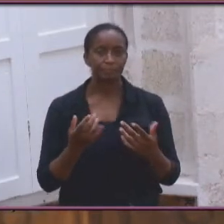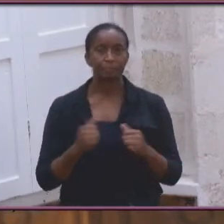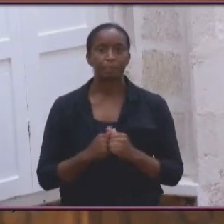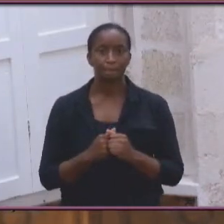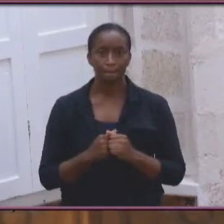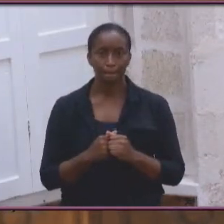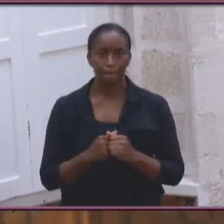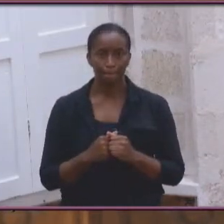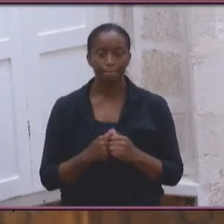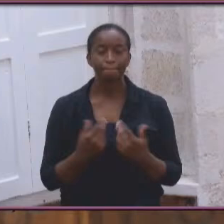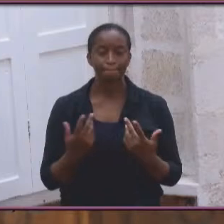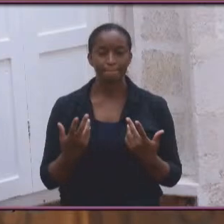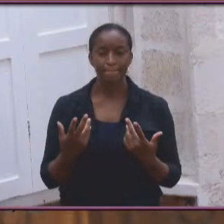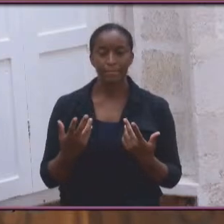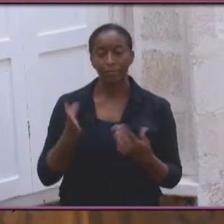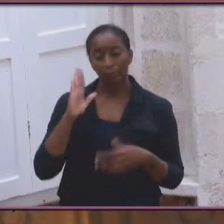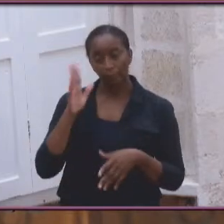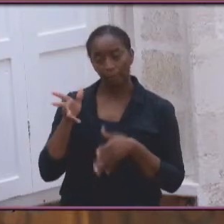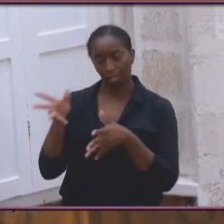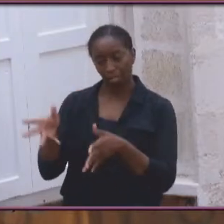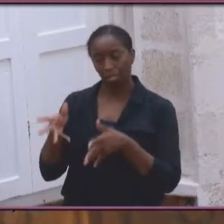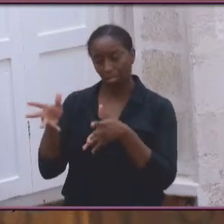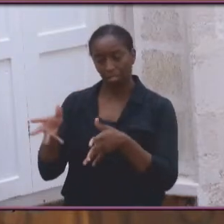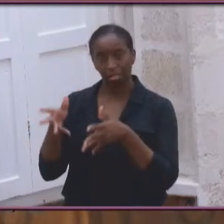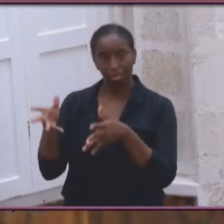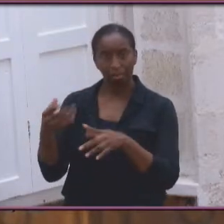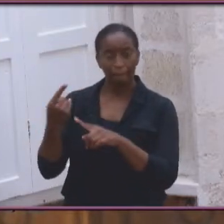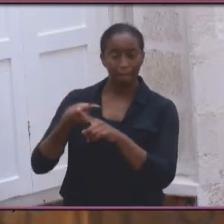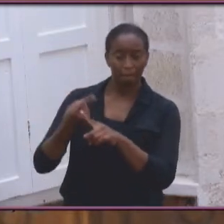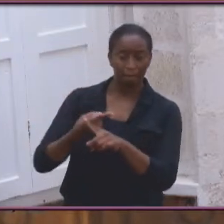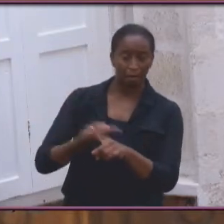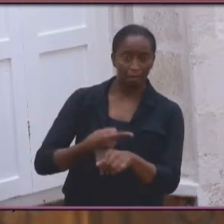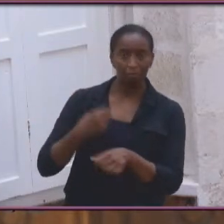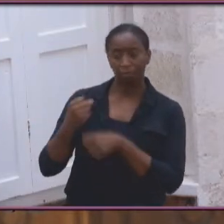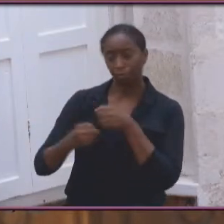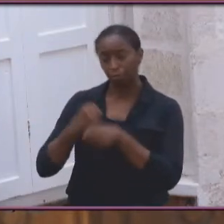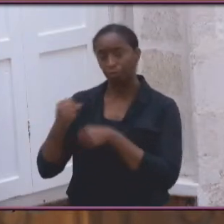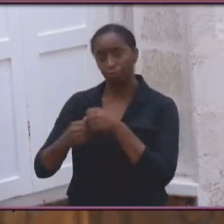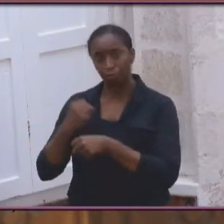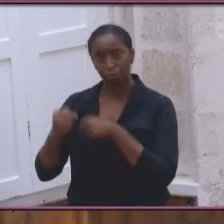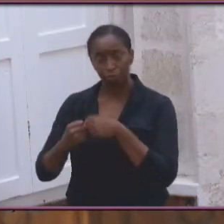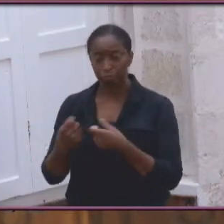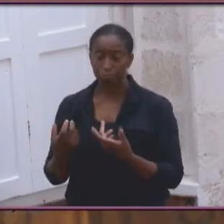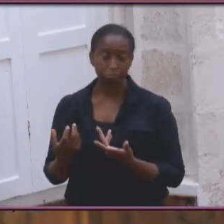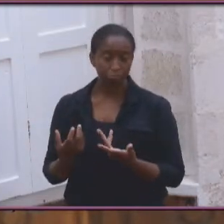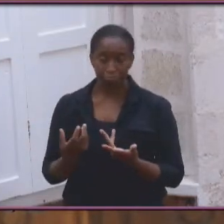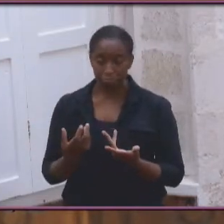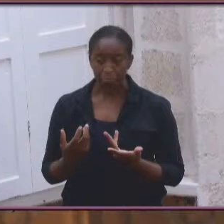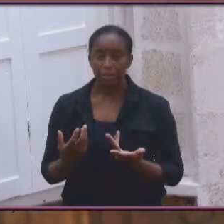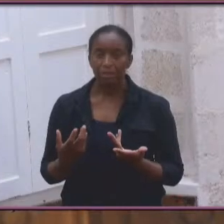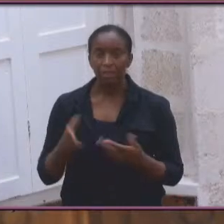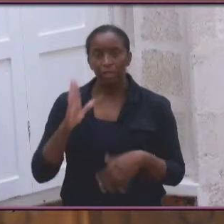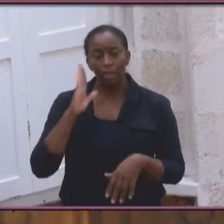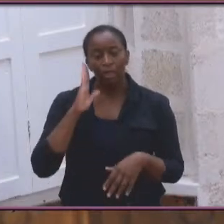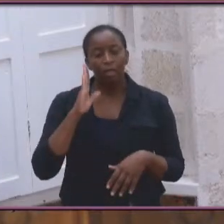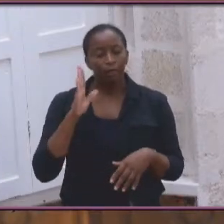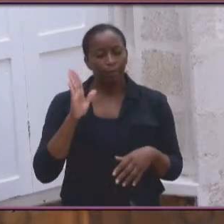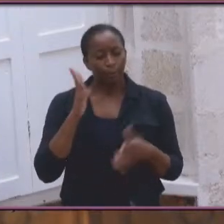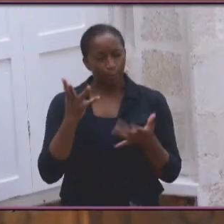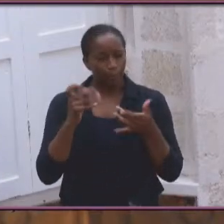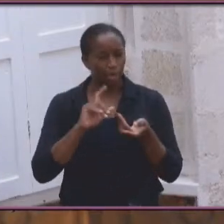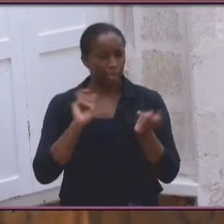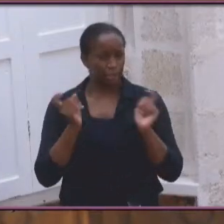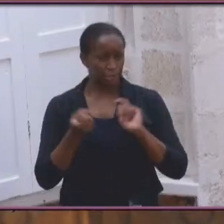give another public notice, and thereafter, we might more than likely have to move to cremation. Having said that,